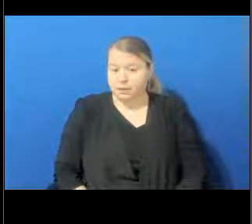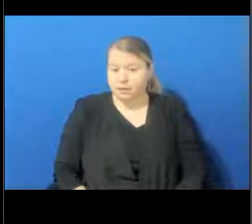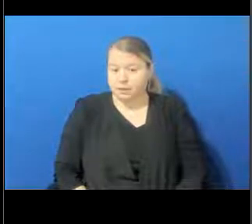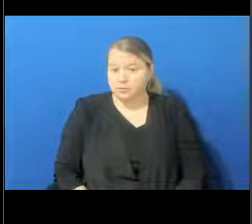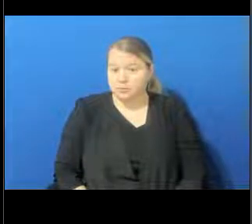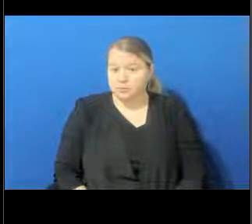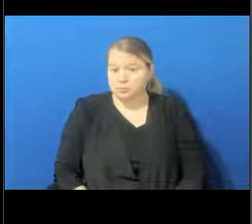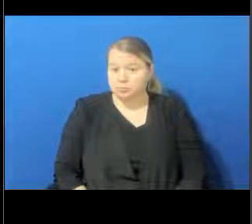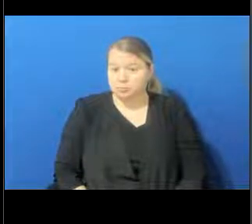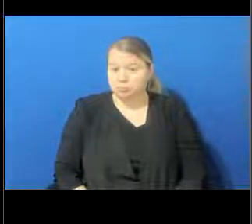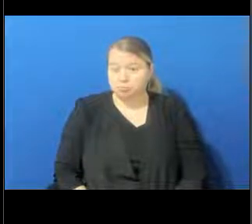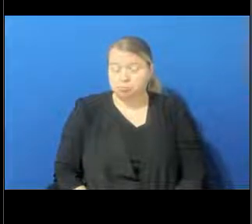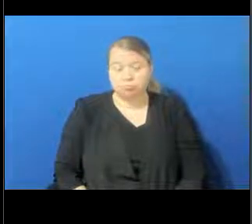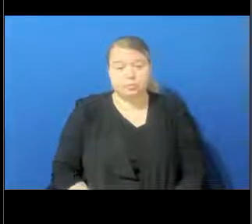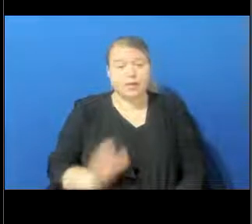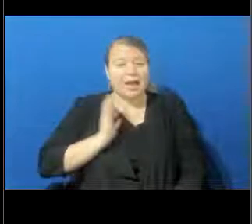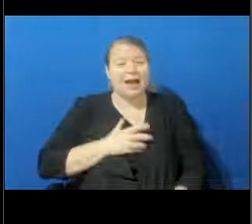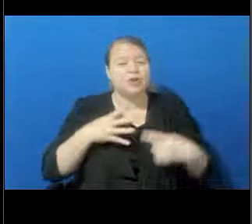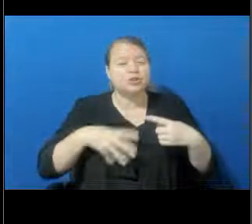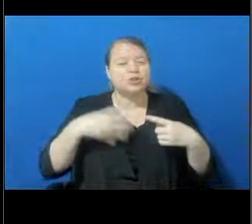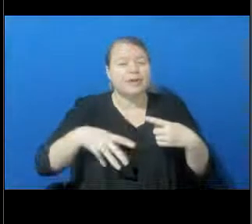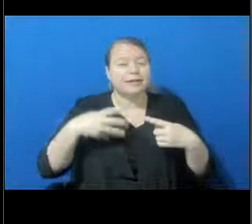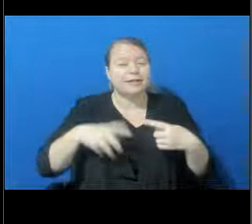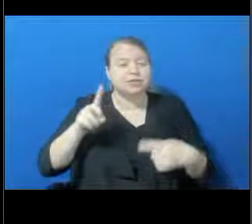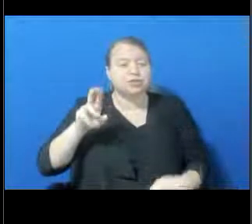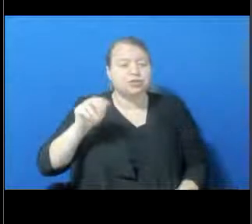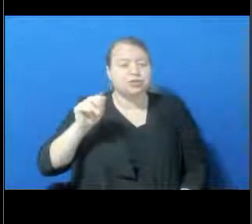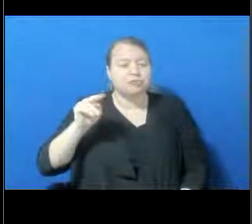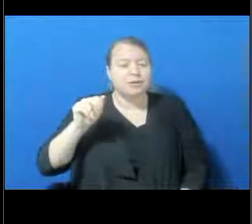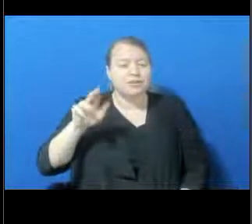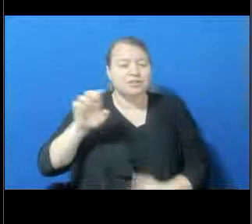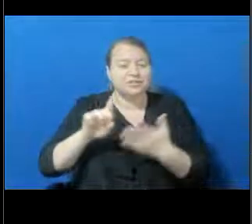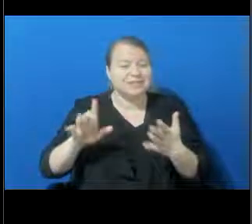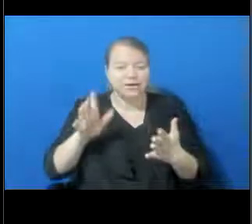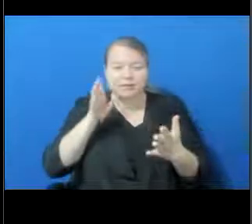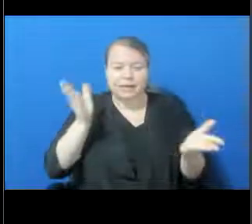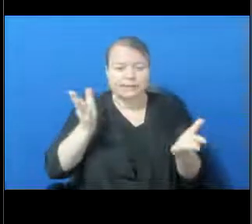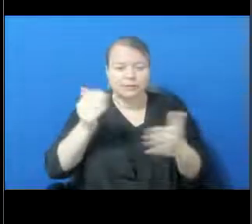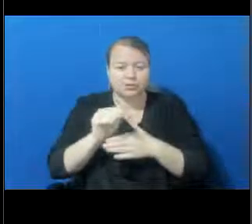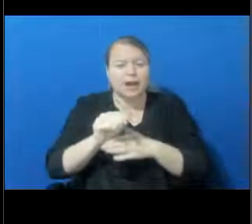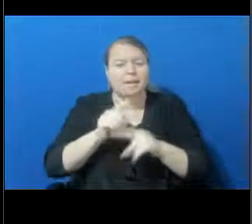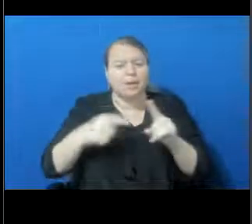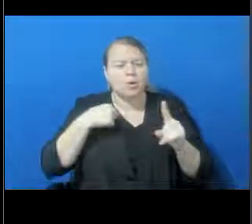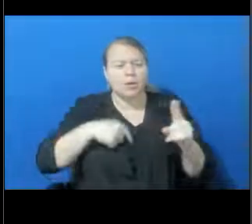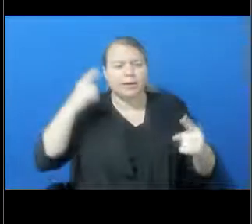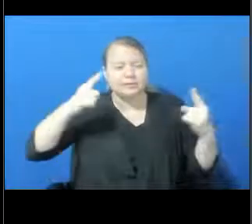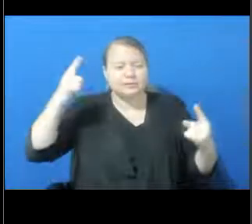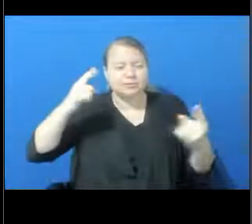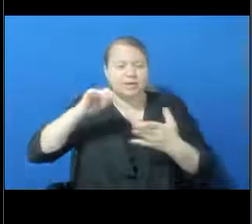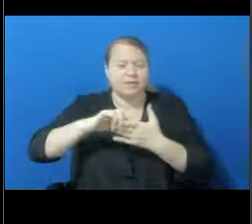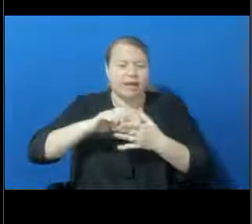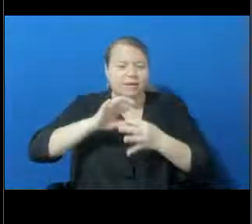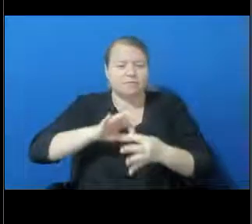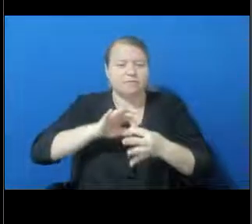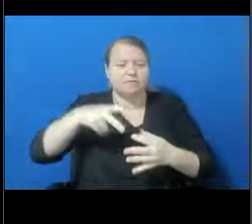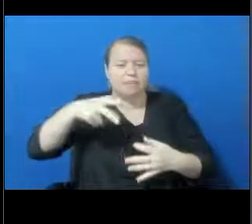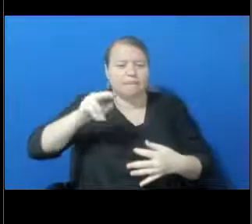Sorry, no, our drainage designer isn't on tonight, but that is something that's considered in pond designs for VDOT and other